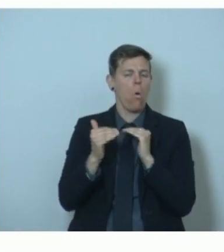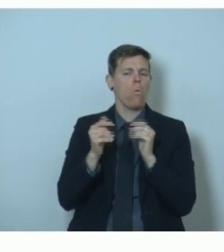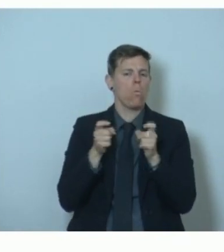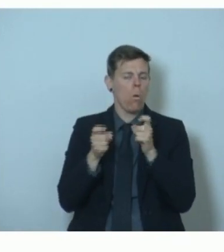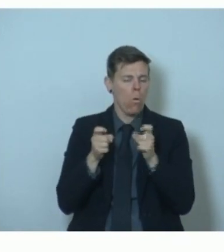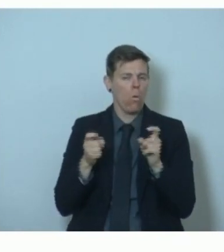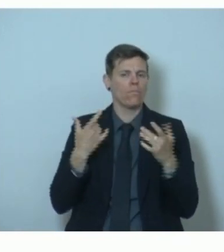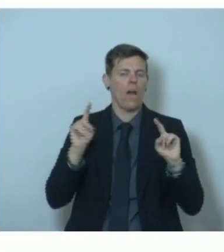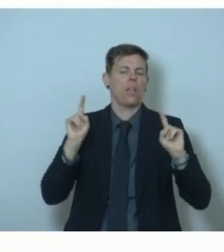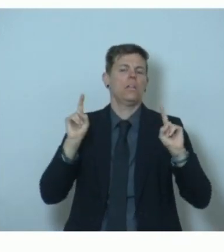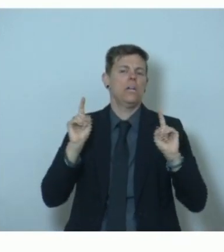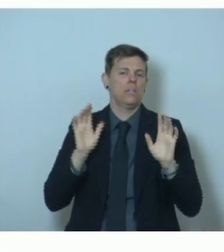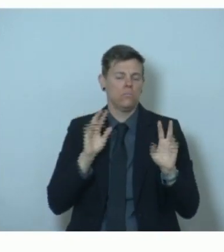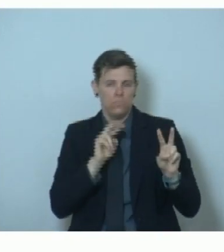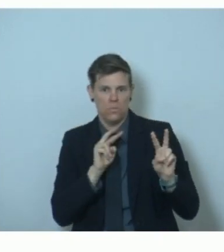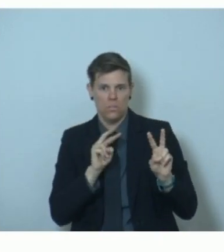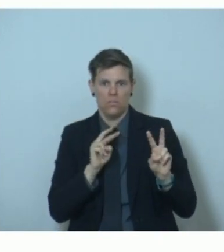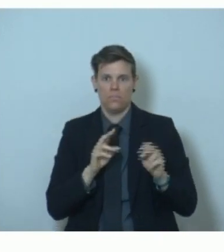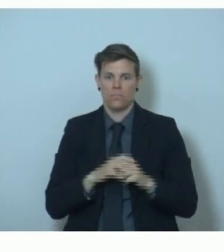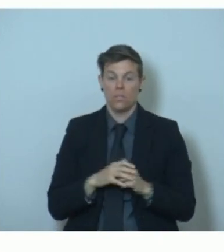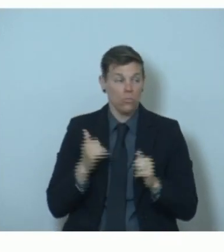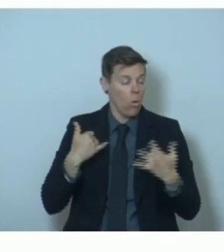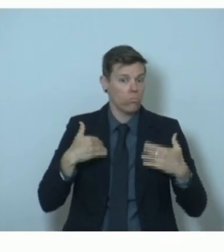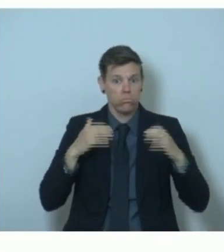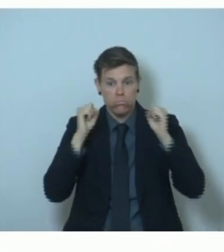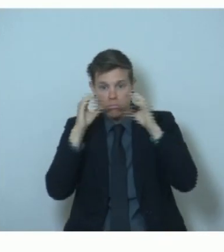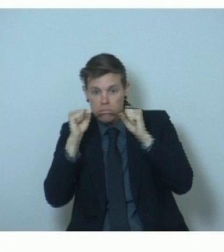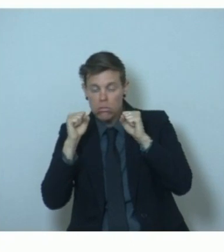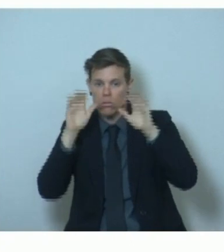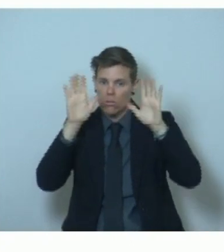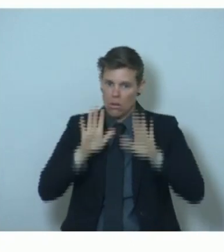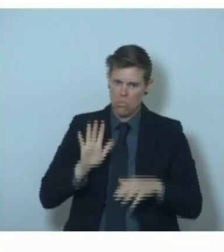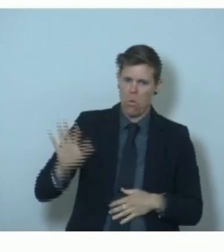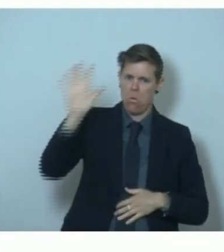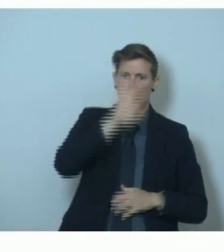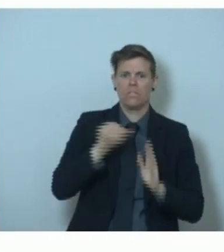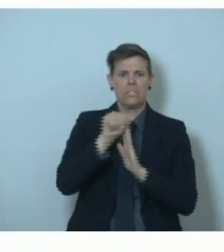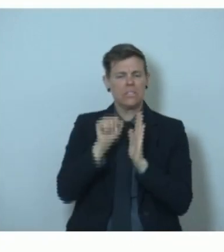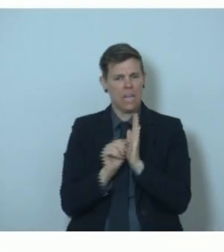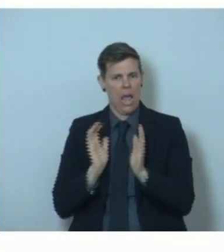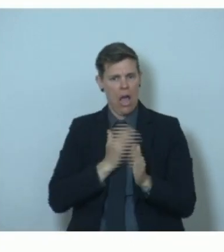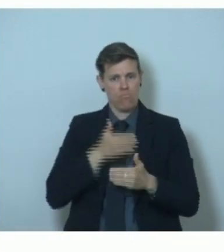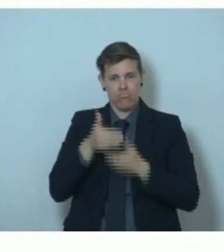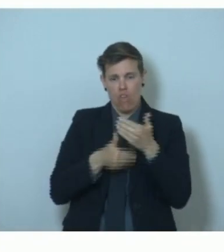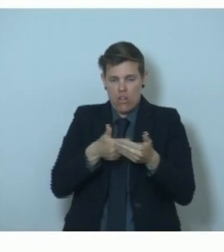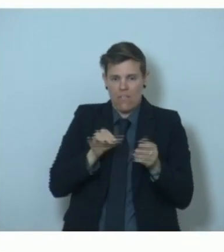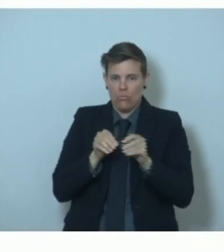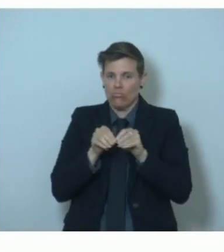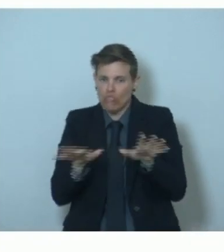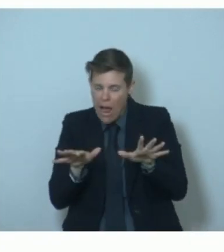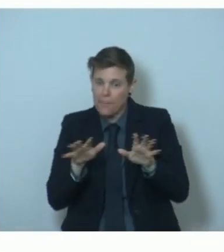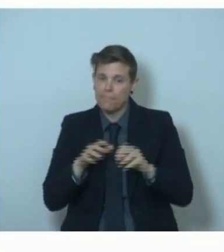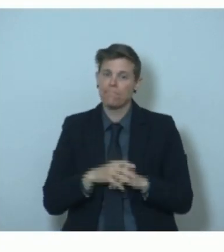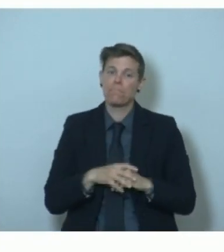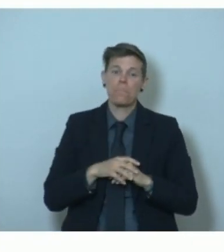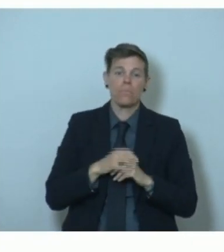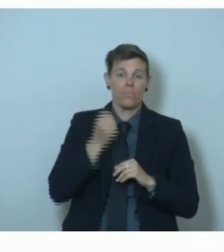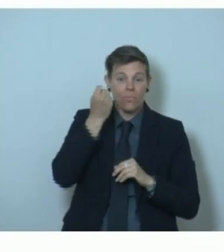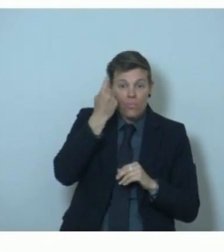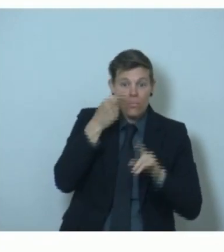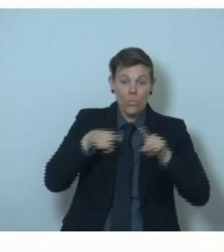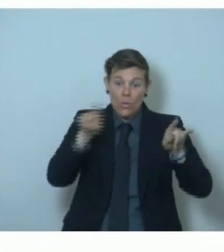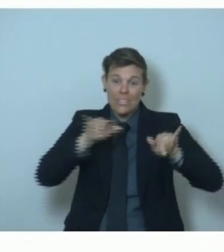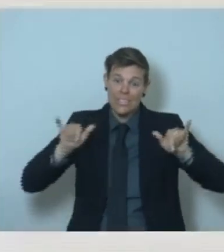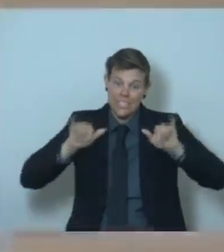great progress across the state. The thing that we need to keep in mind is that the stay-at-home order is the most